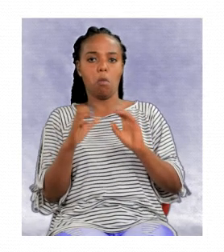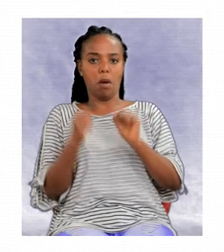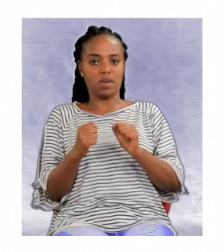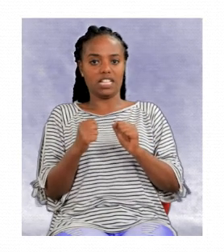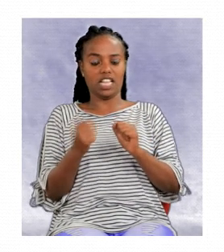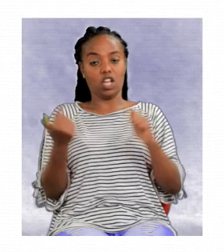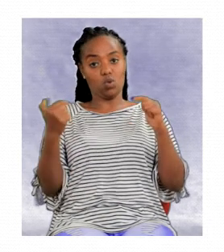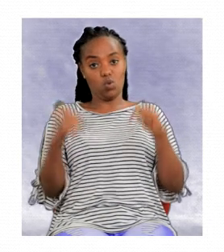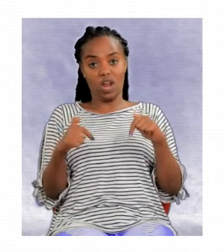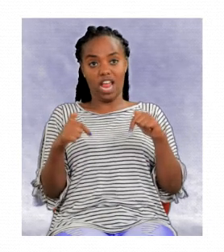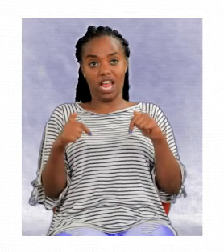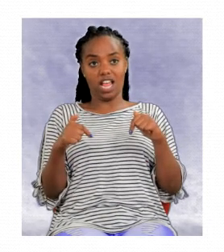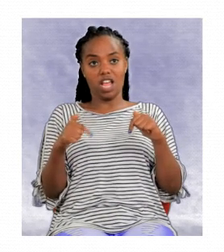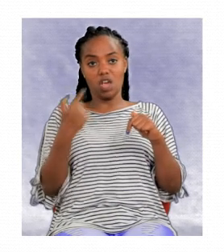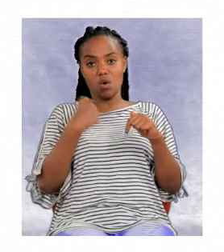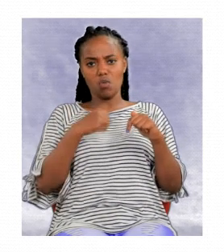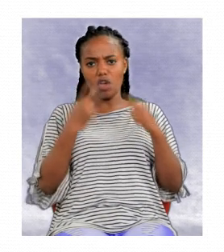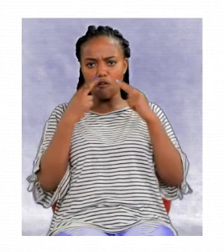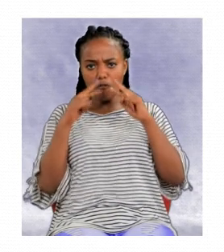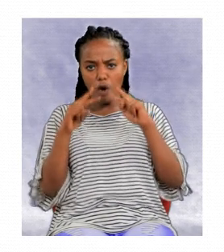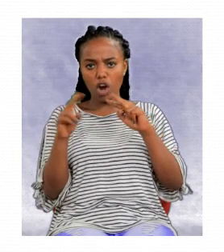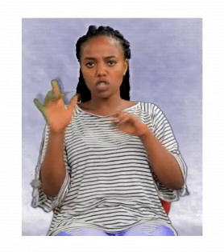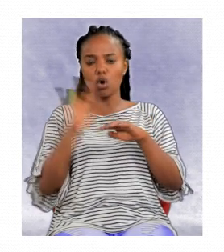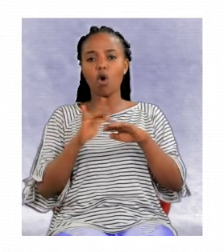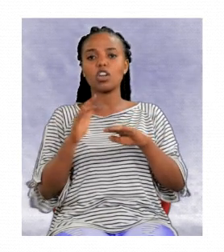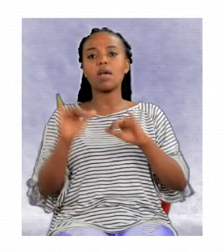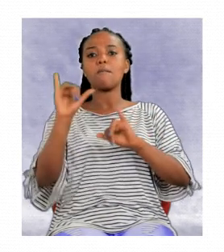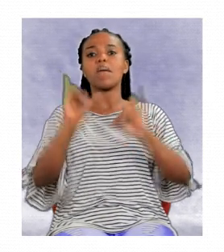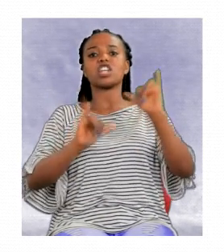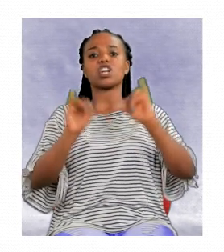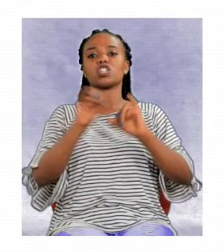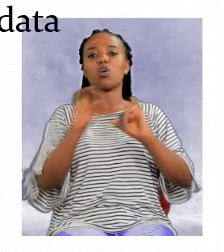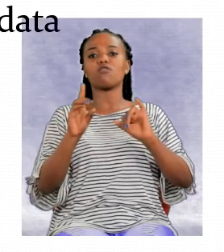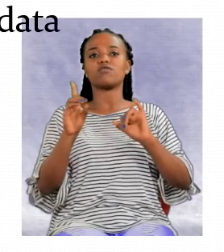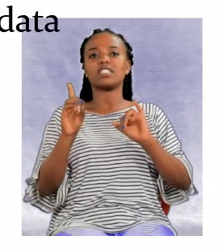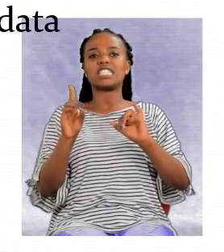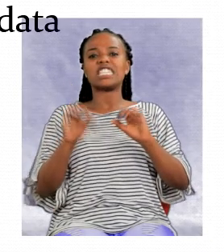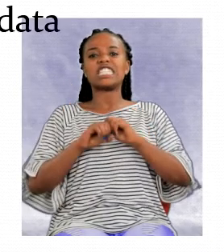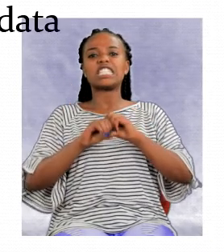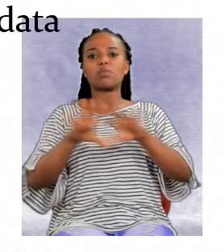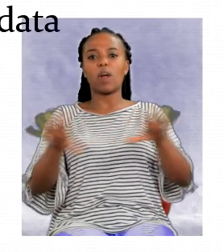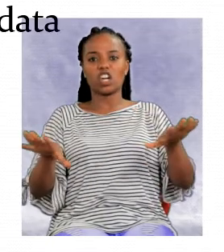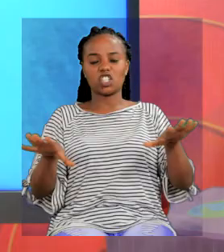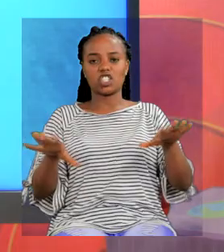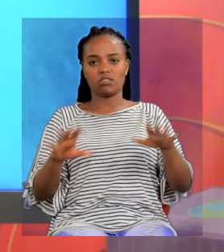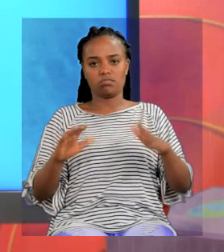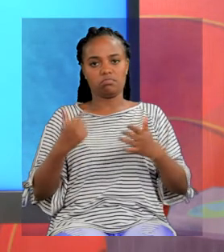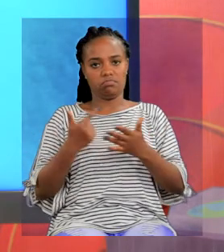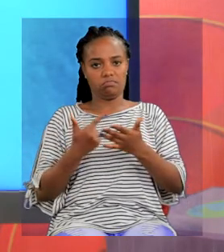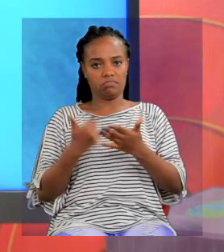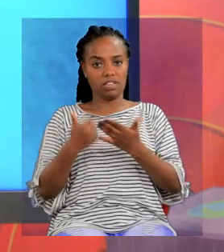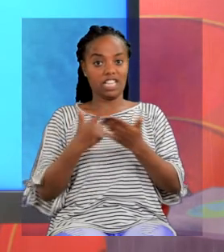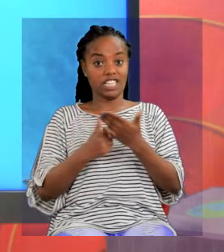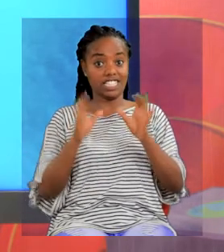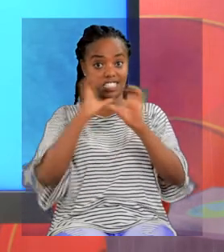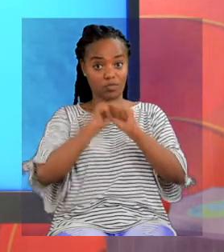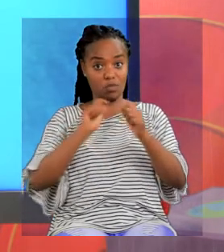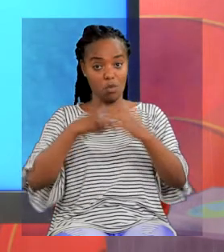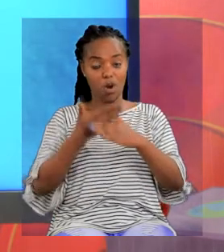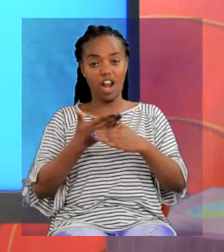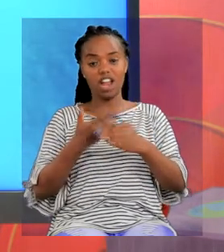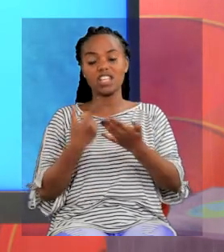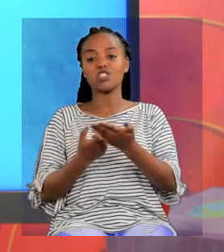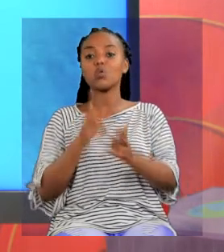Today we will focus on measures of dispersion. After revising this lesson, you